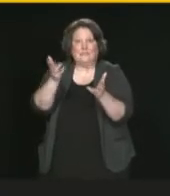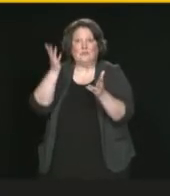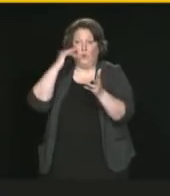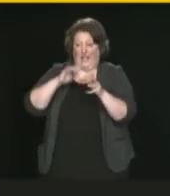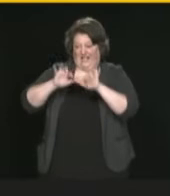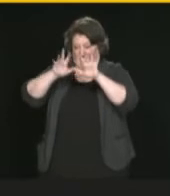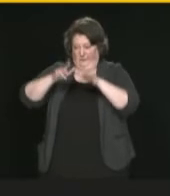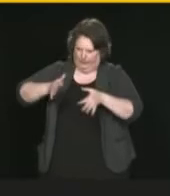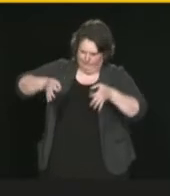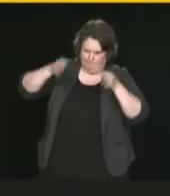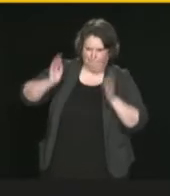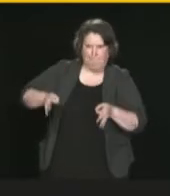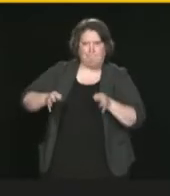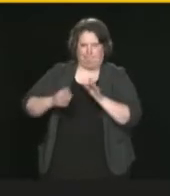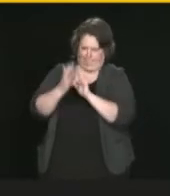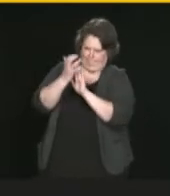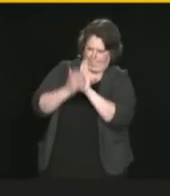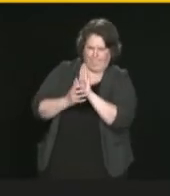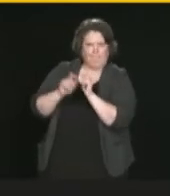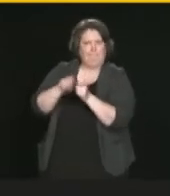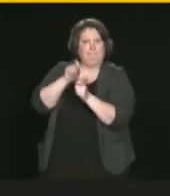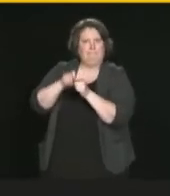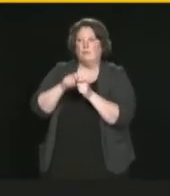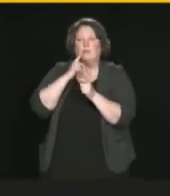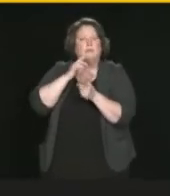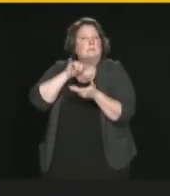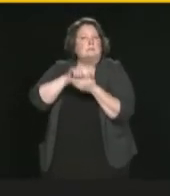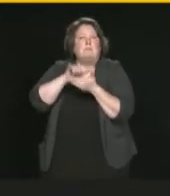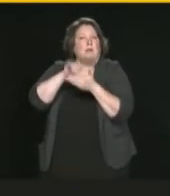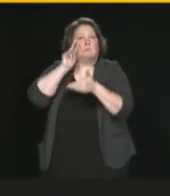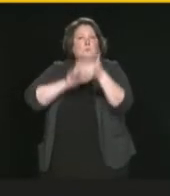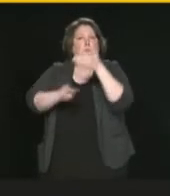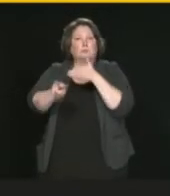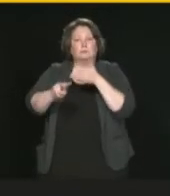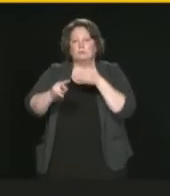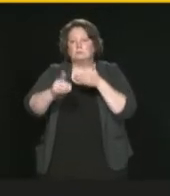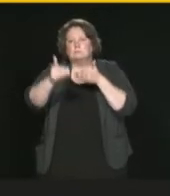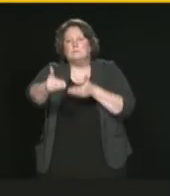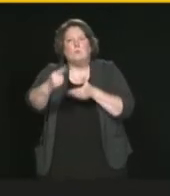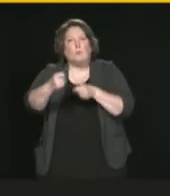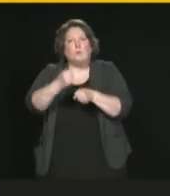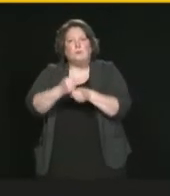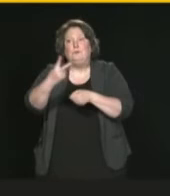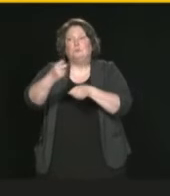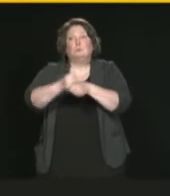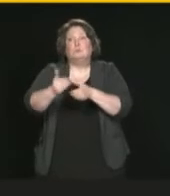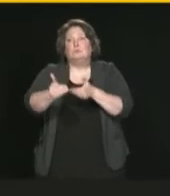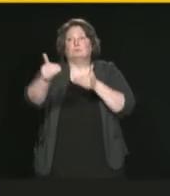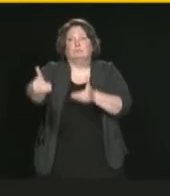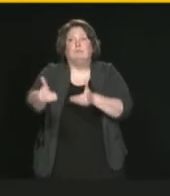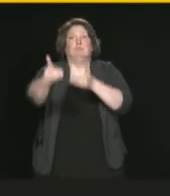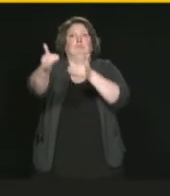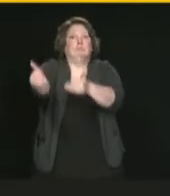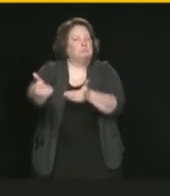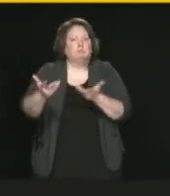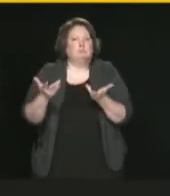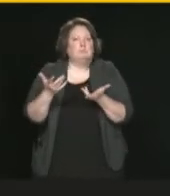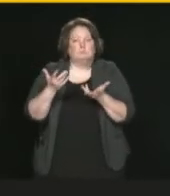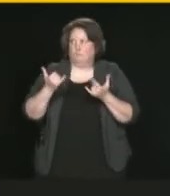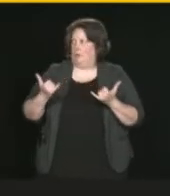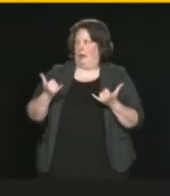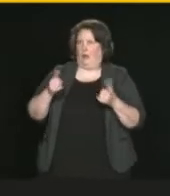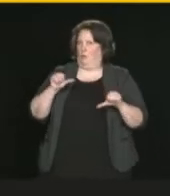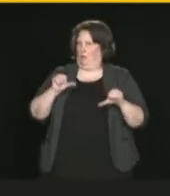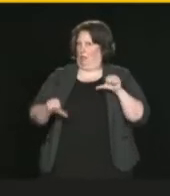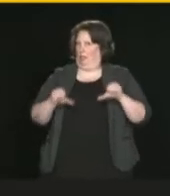year. And of course, we're in a situation which is totally uncertain, where we ourselves have trouble understanding what's going to happen in a month